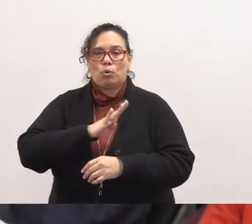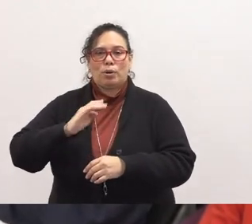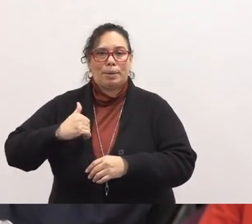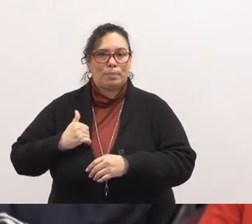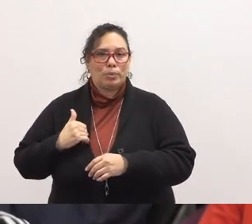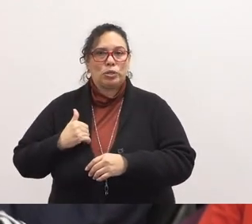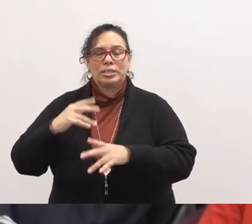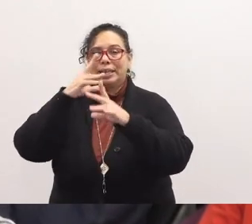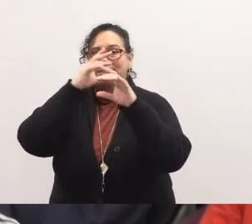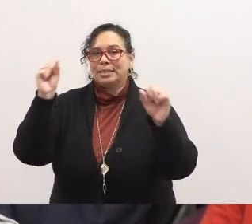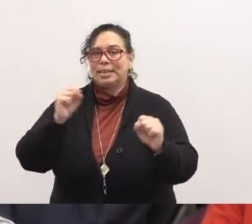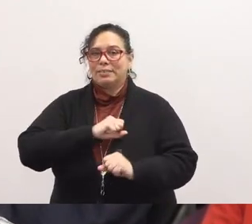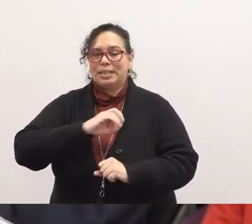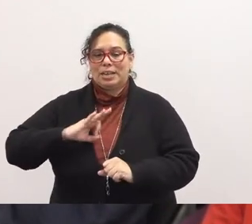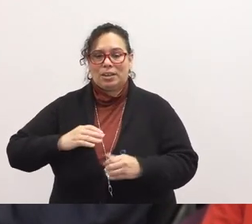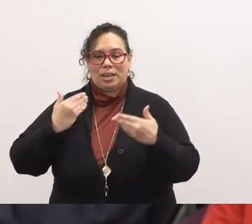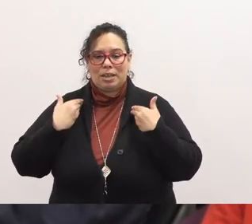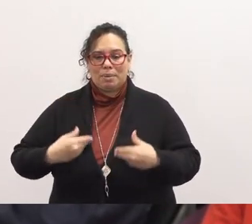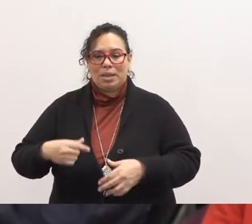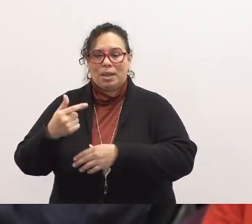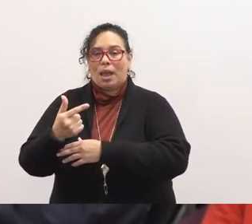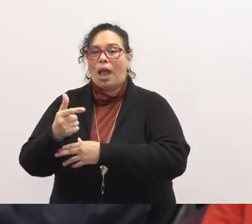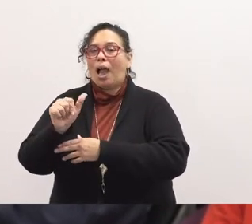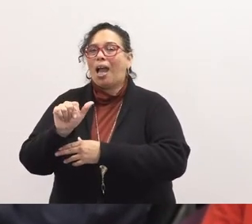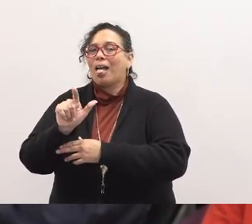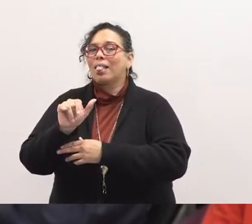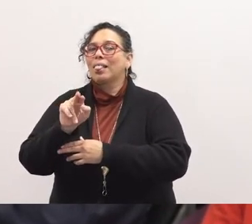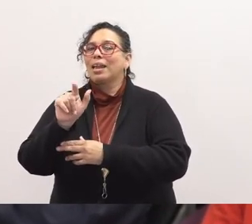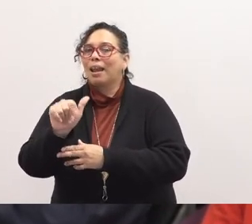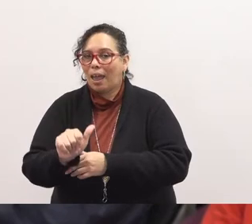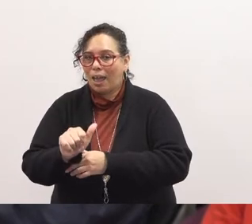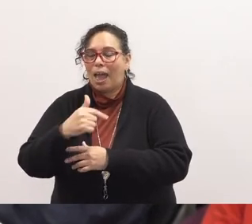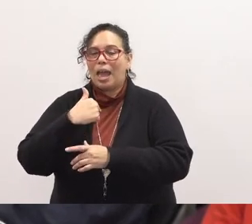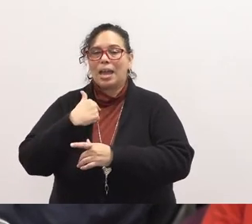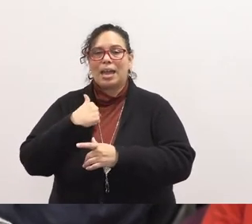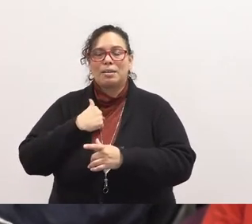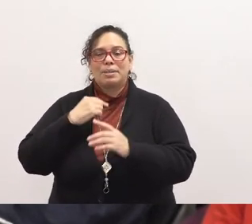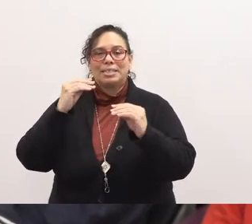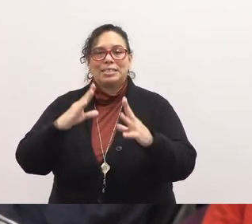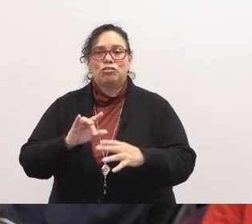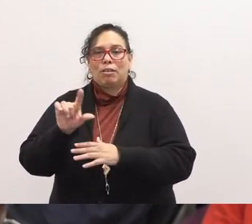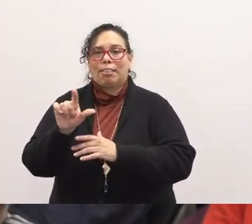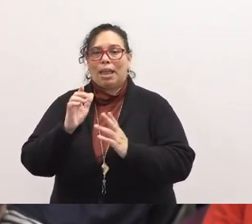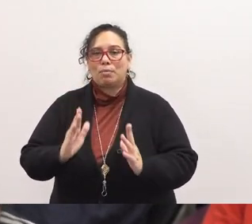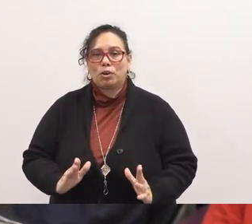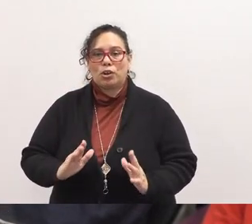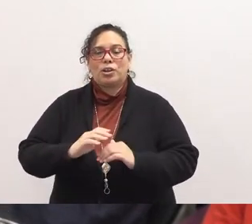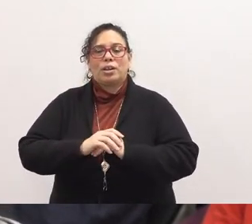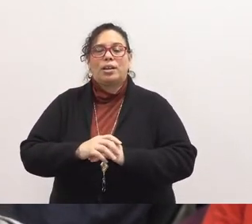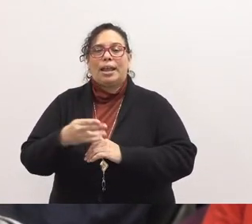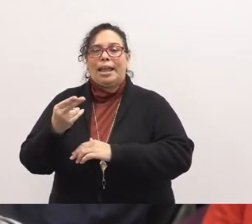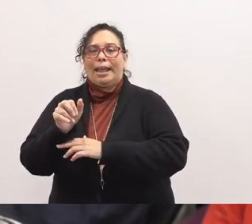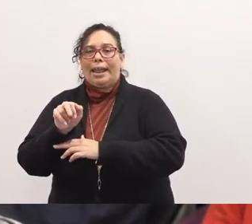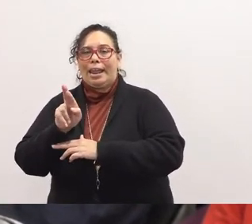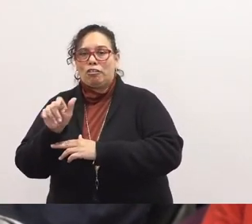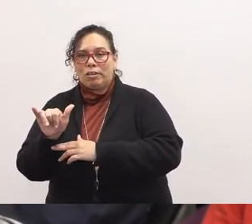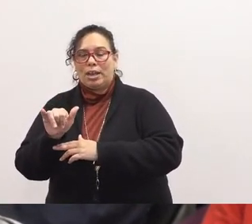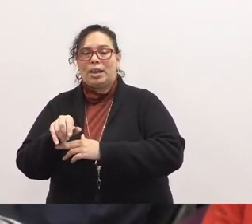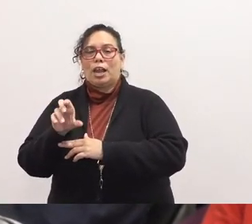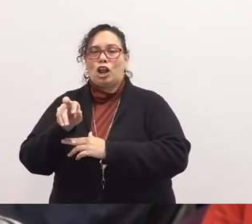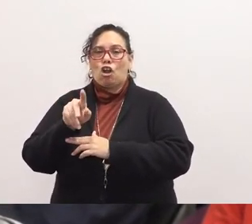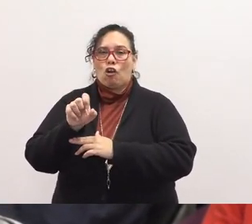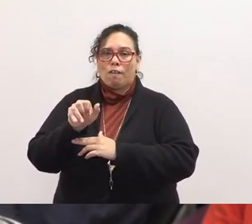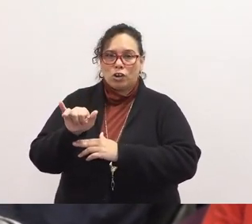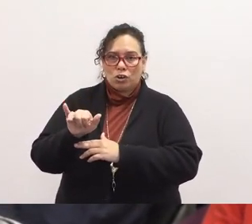staff. My name is Glenda Culbertson, and I am the teacher librarian at Tincher, Henry, and Carver, speaking to restore teacher librarians